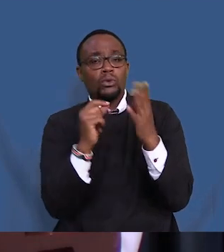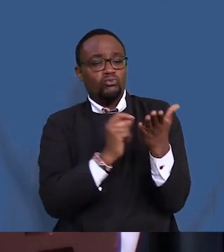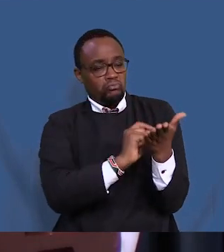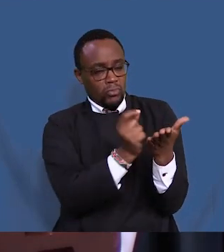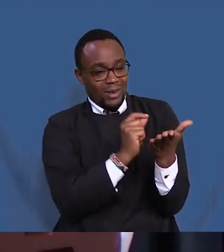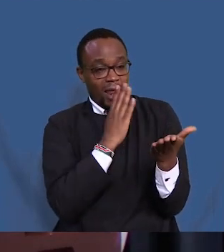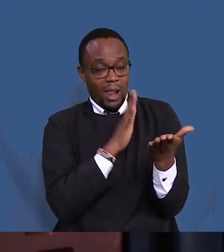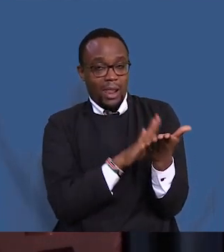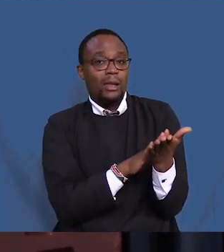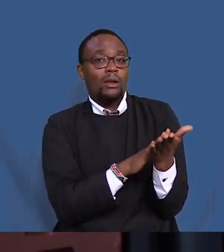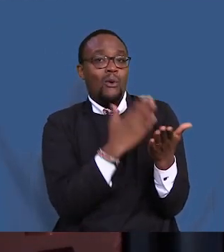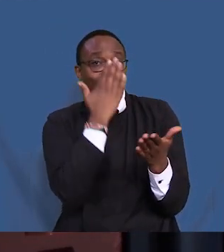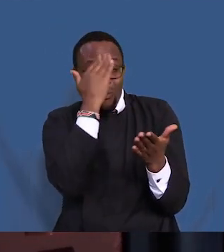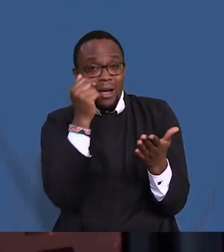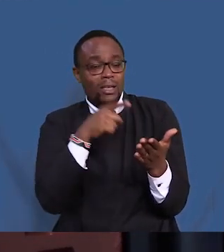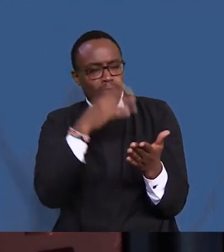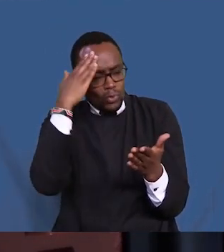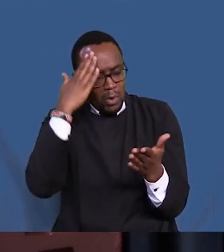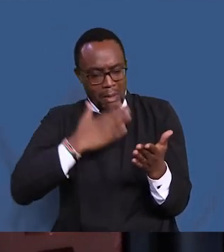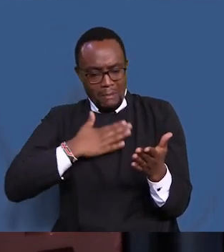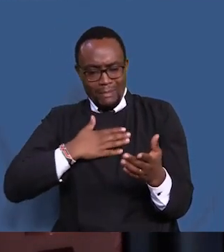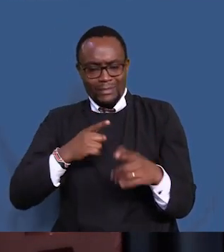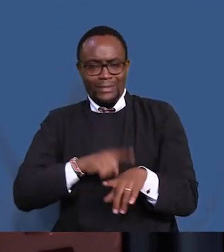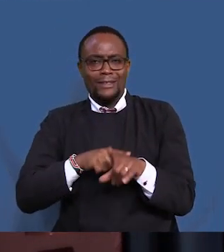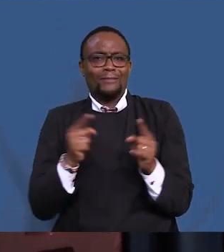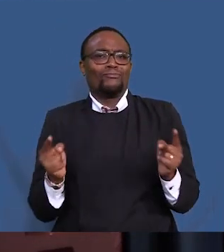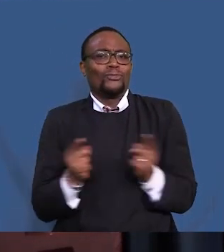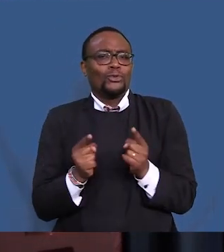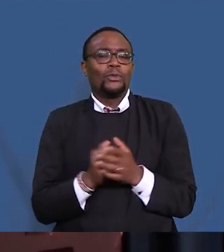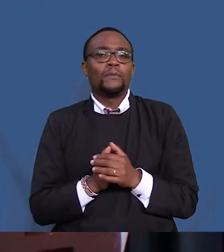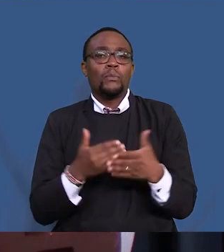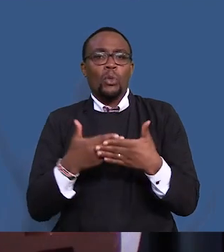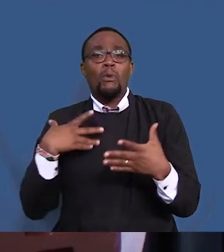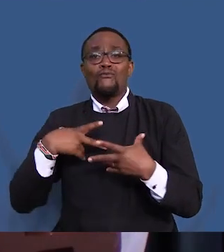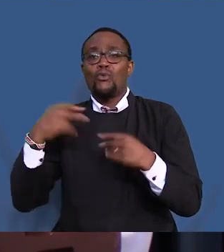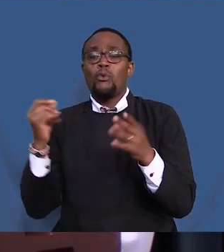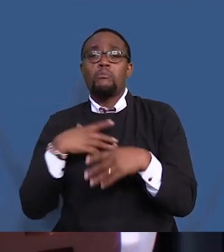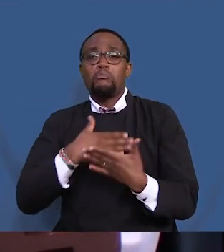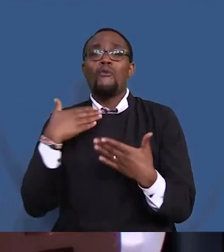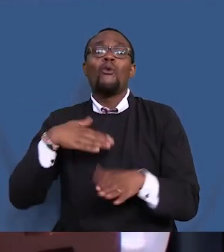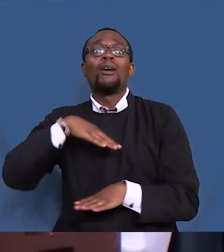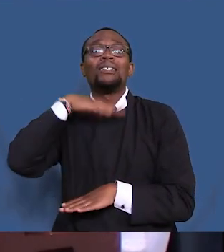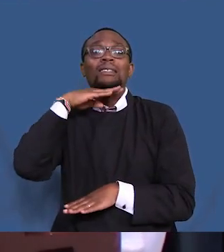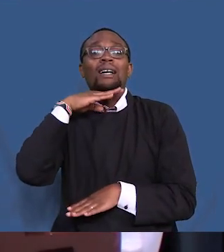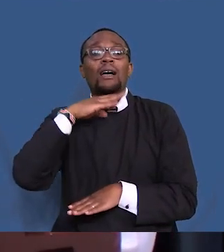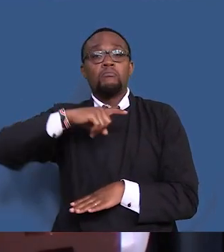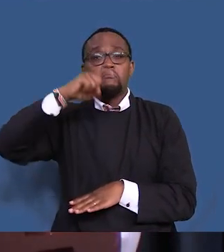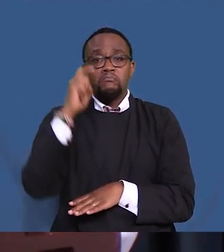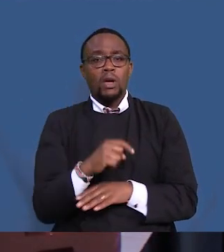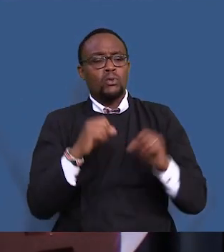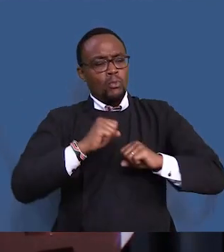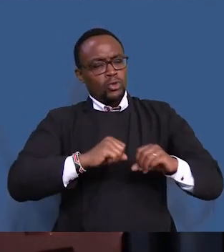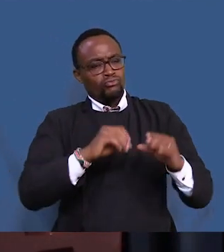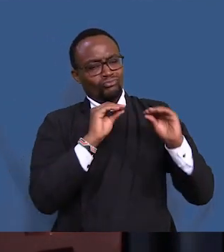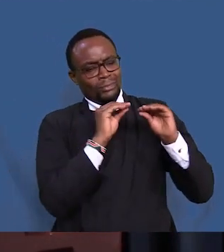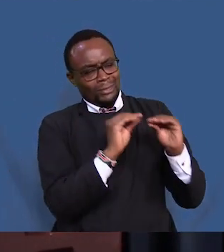him because he knows his time is short, that before he leaves this world, he may be able